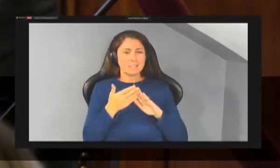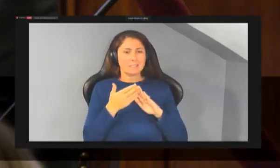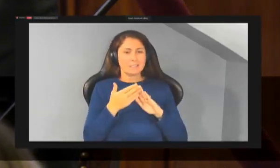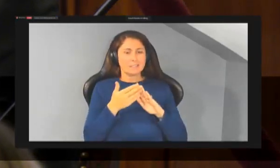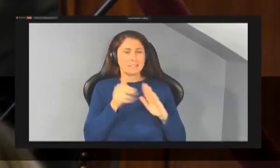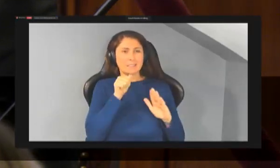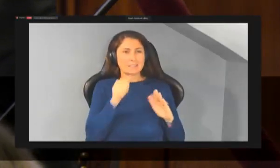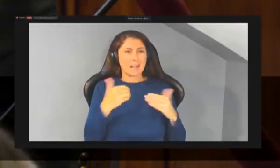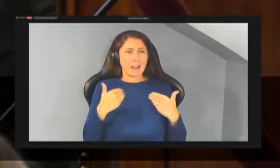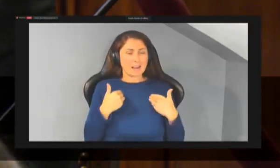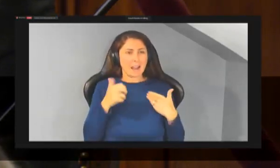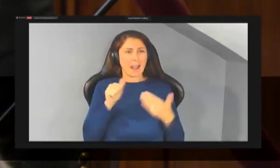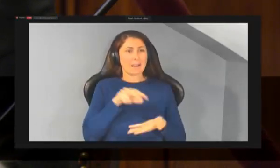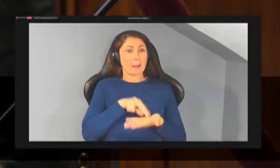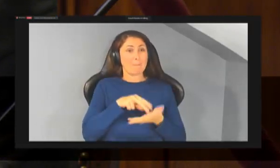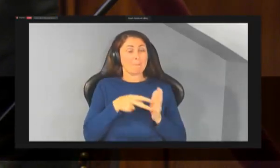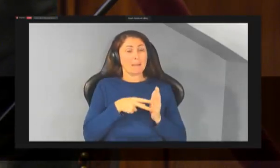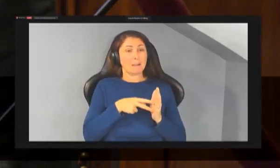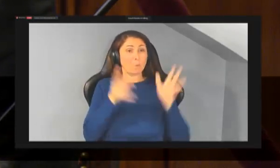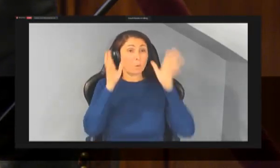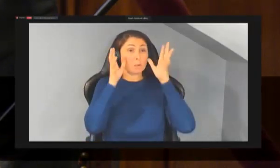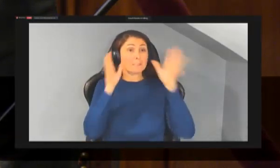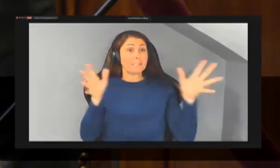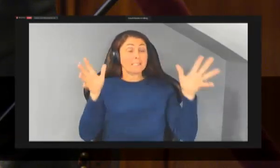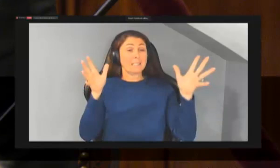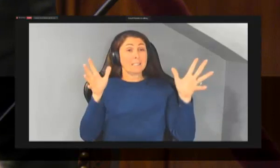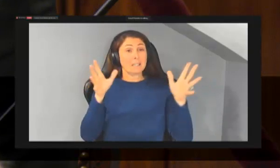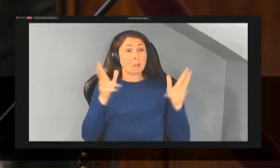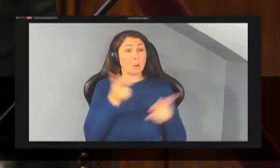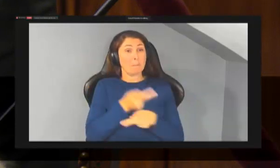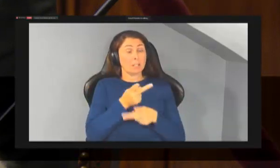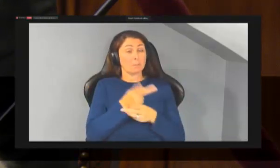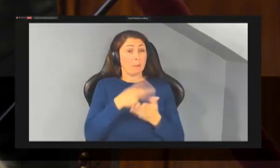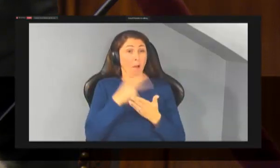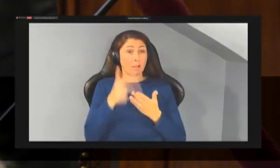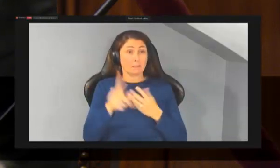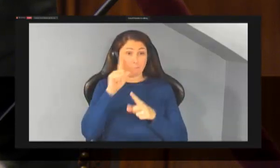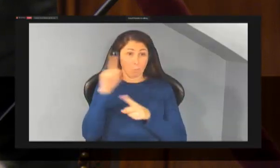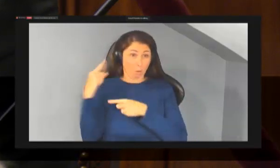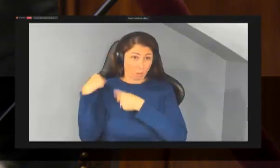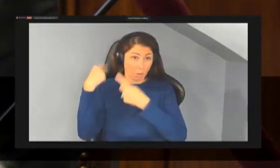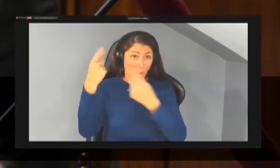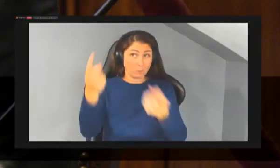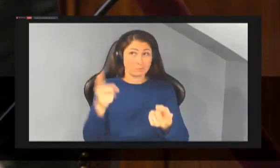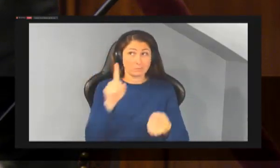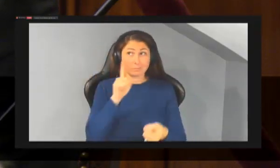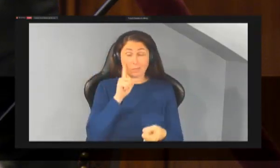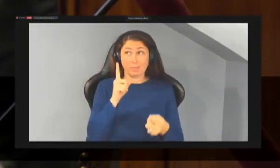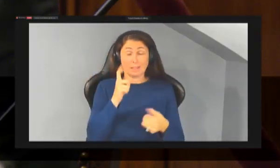a meaningful deer management policy for a long time. I think for many years,